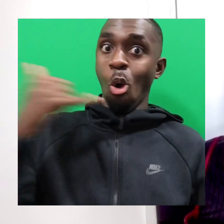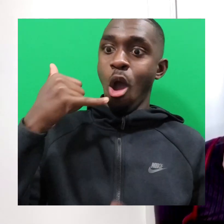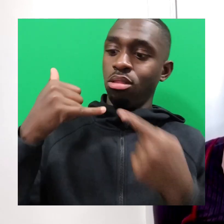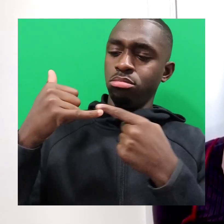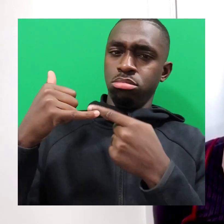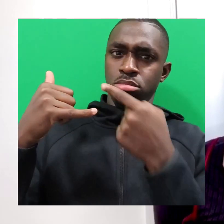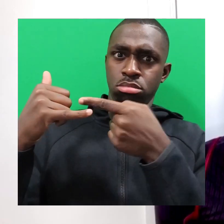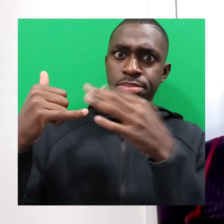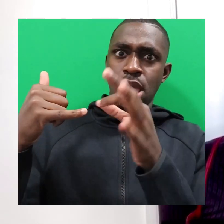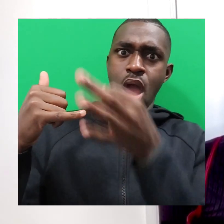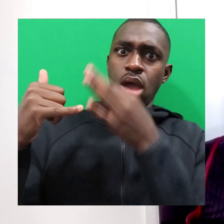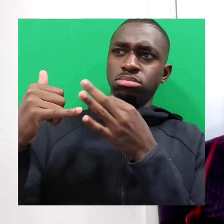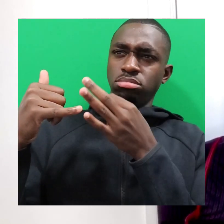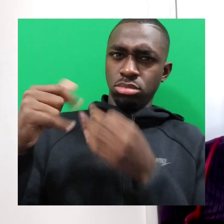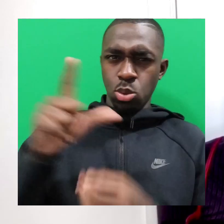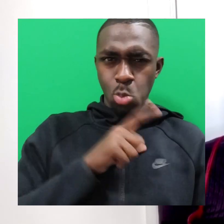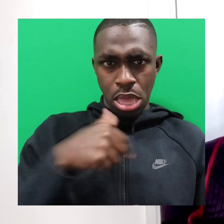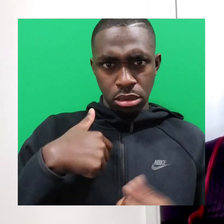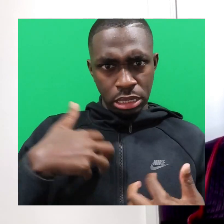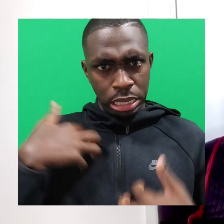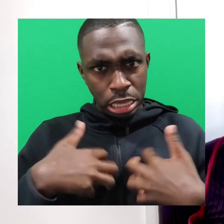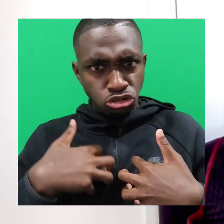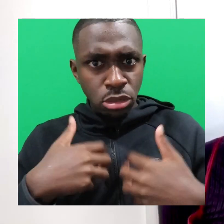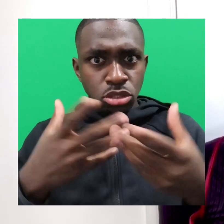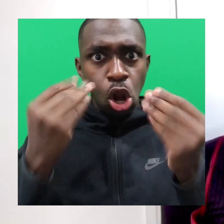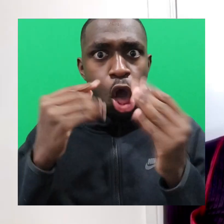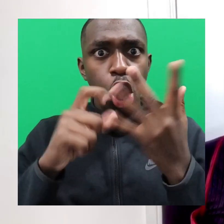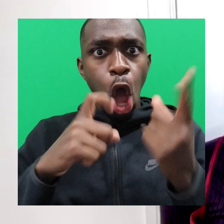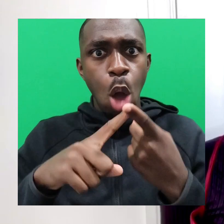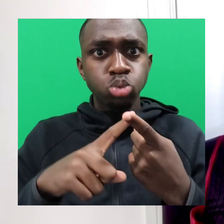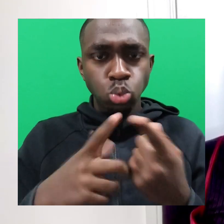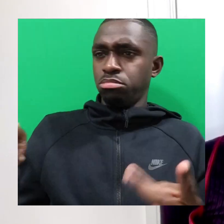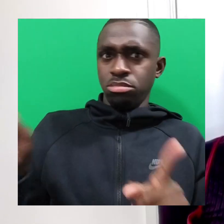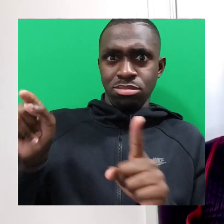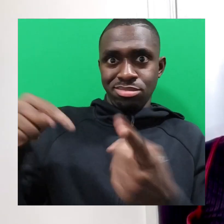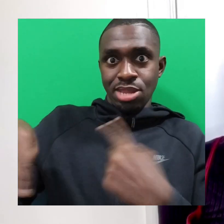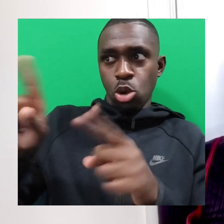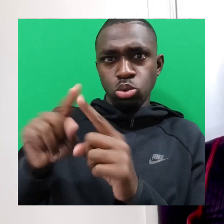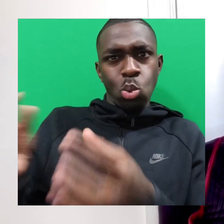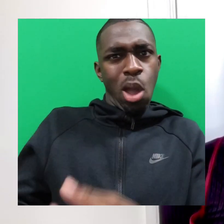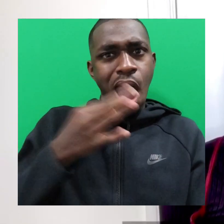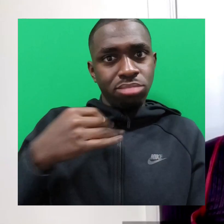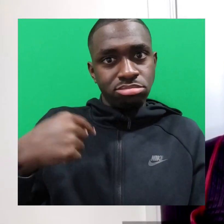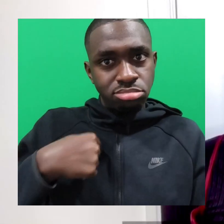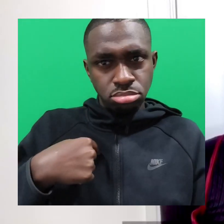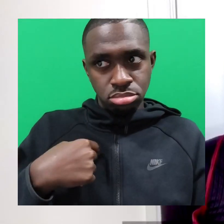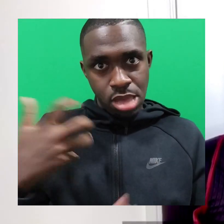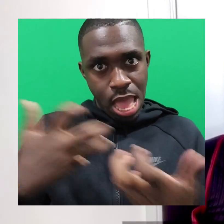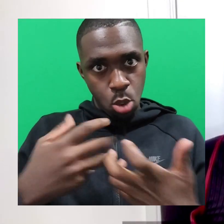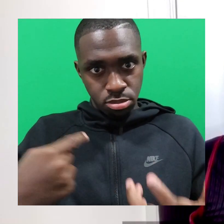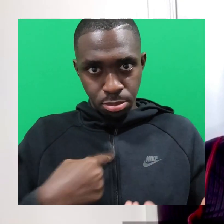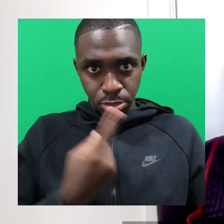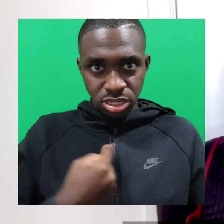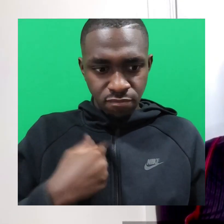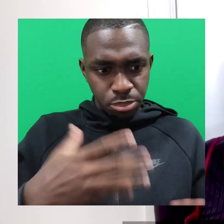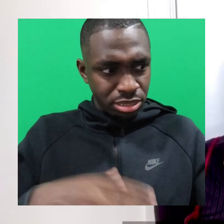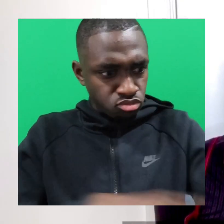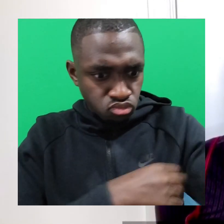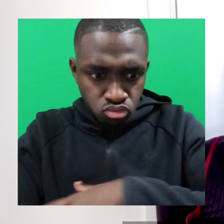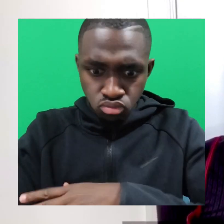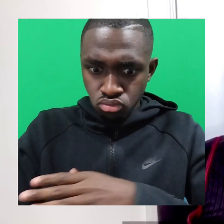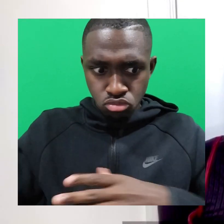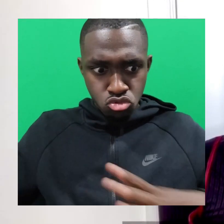aim was to train some women how to code and potentially get a job after it. So someone sent that to